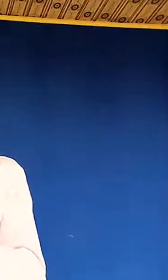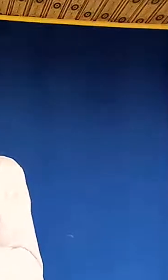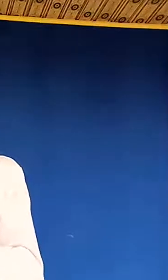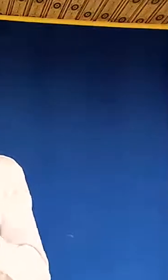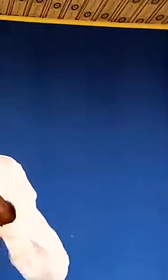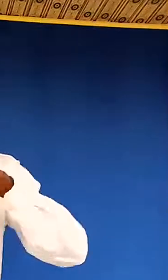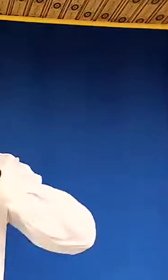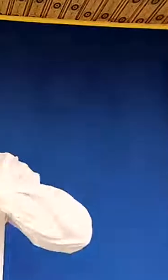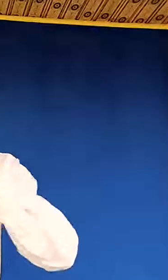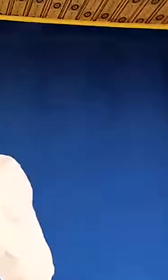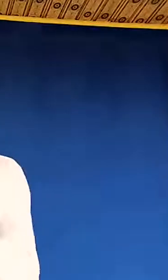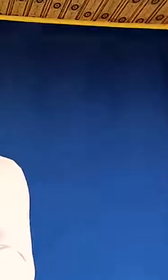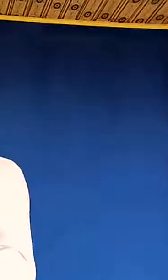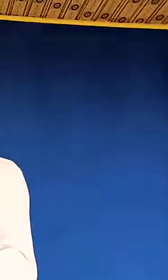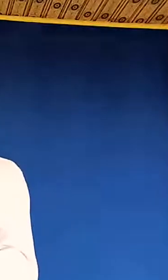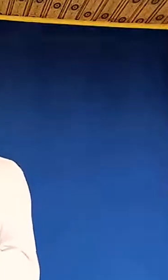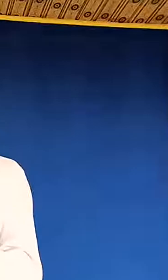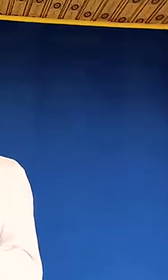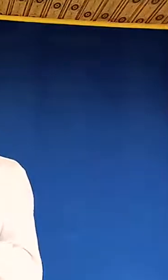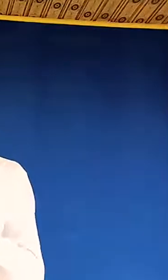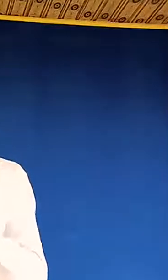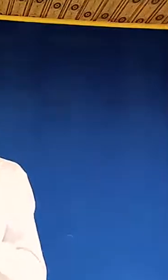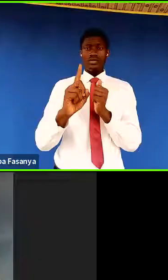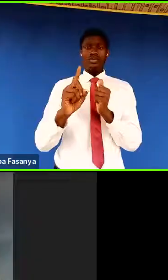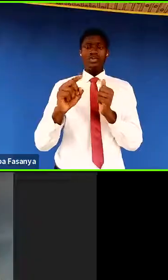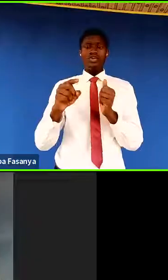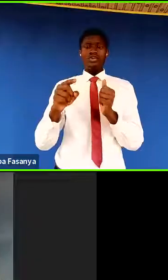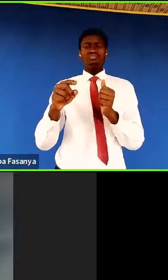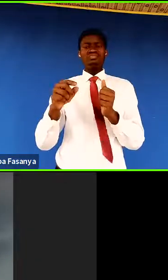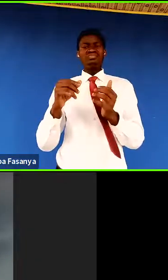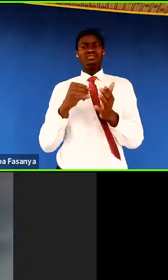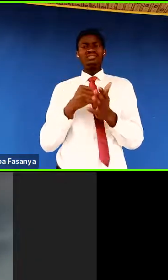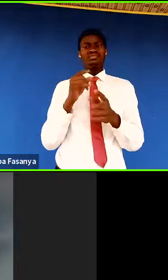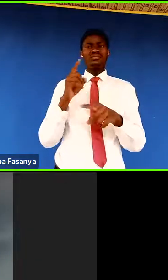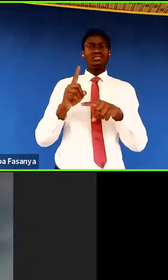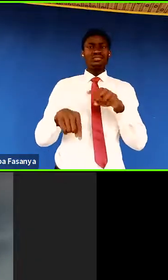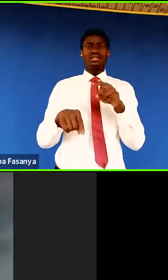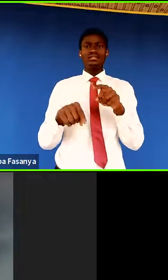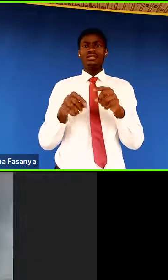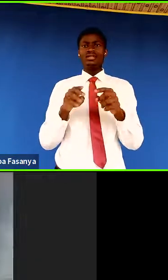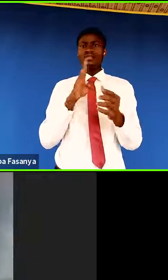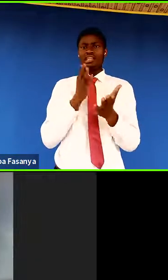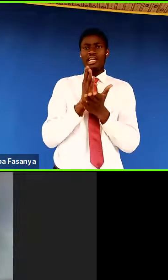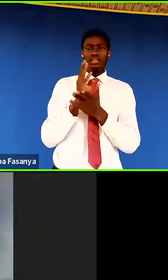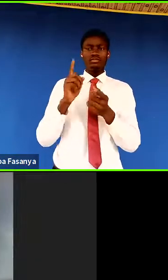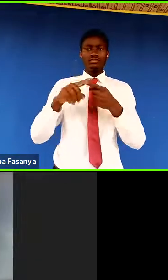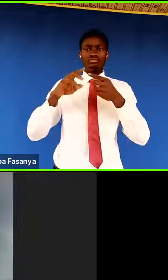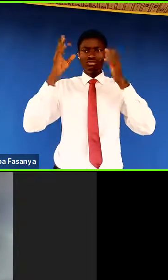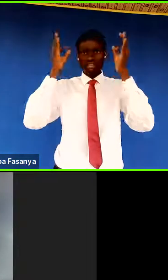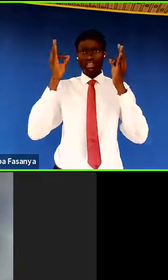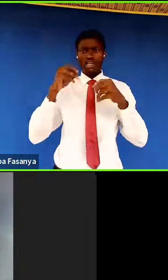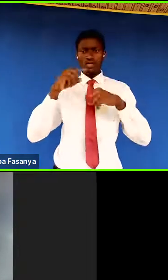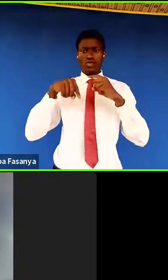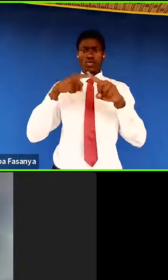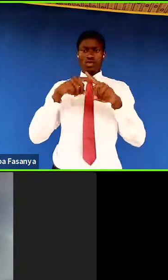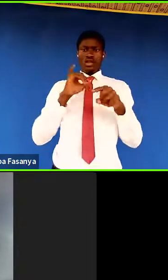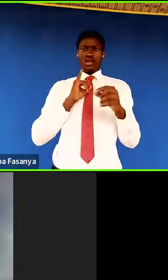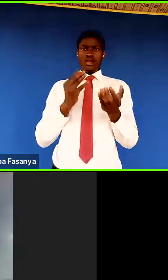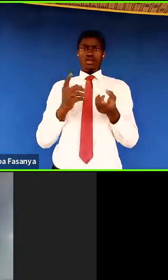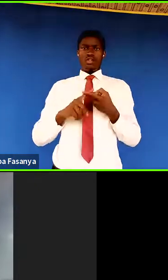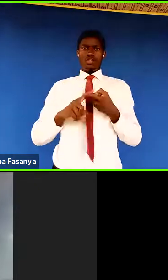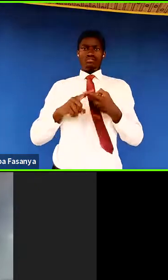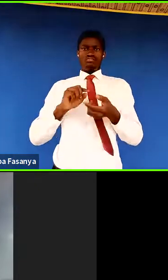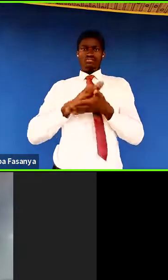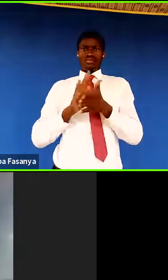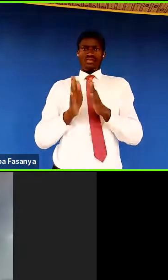a right to decide when you want to get pregnant. Okay. That's one of the fundamental human rights, that a